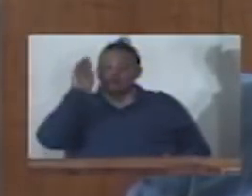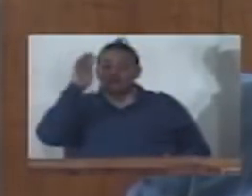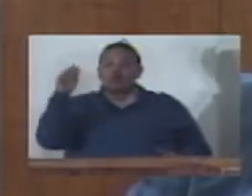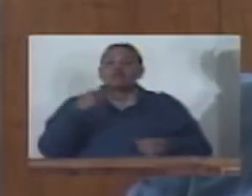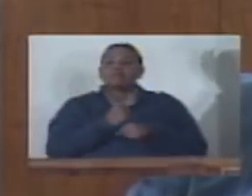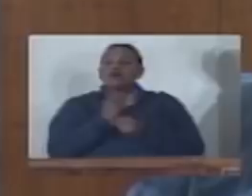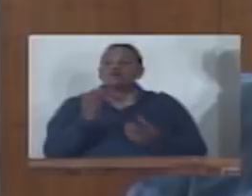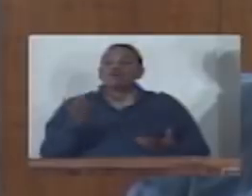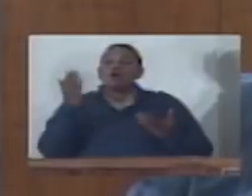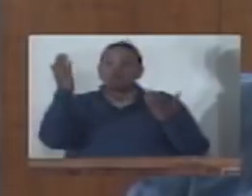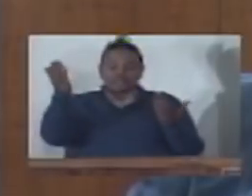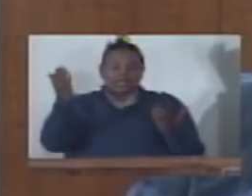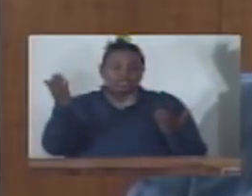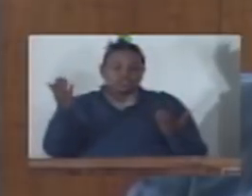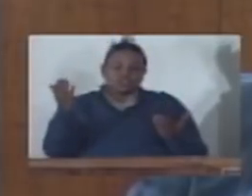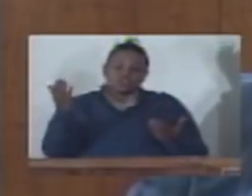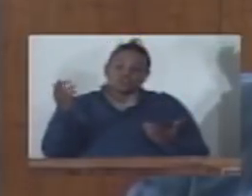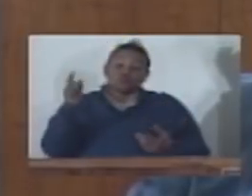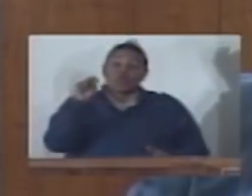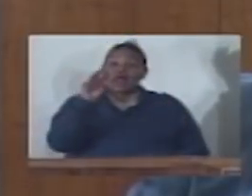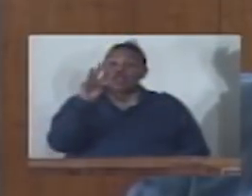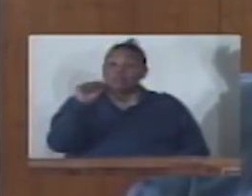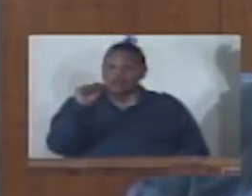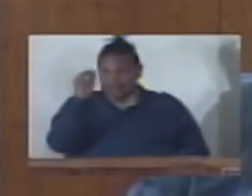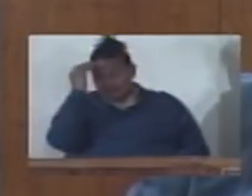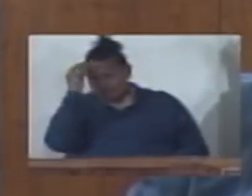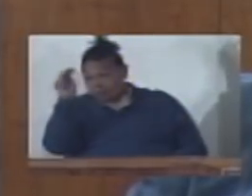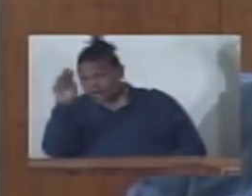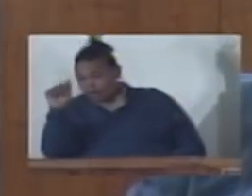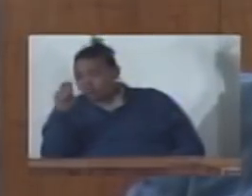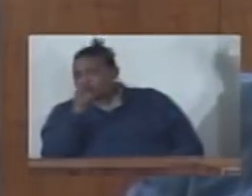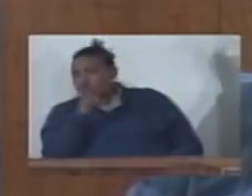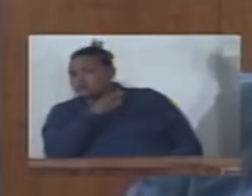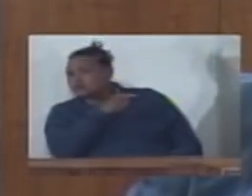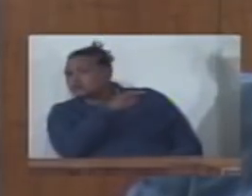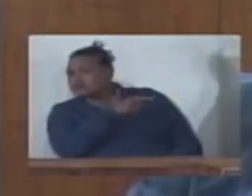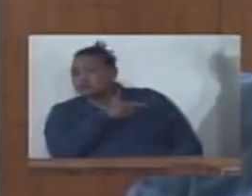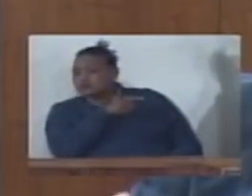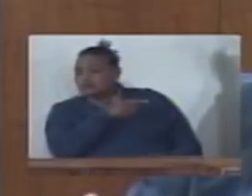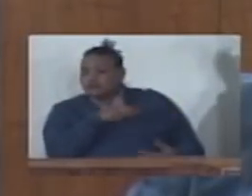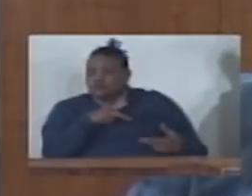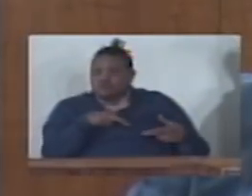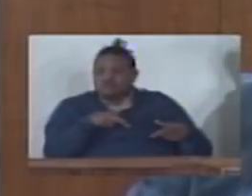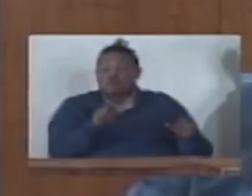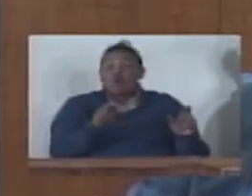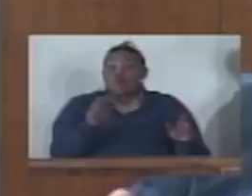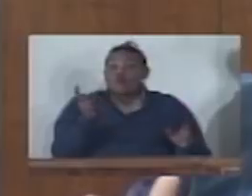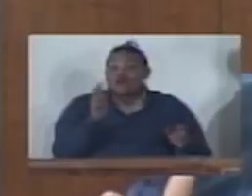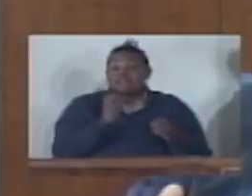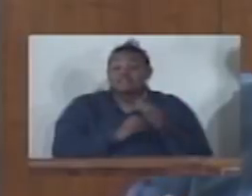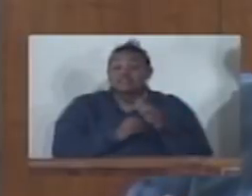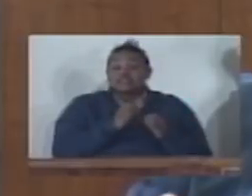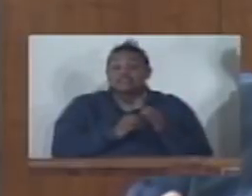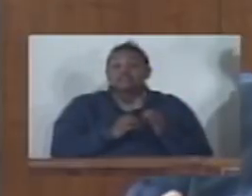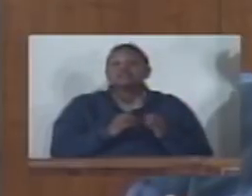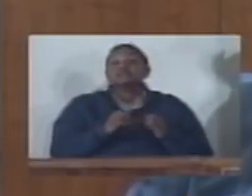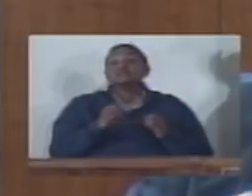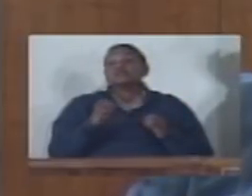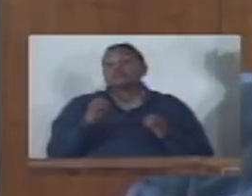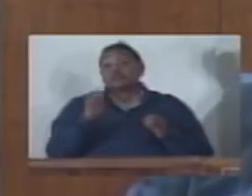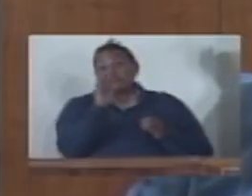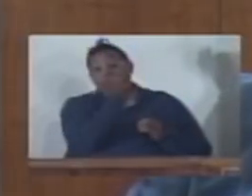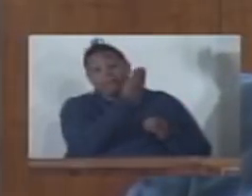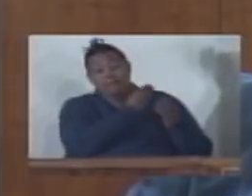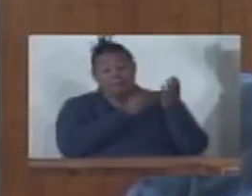recommendations to the NWA as to the roads that should be bushed,